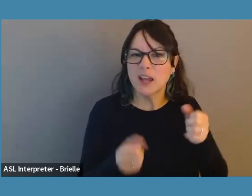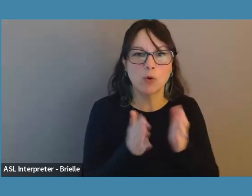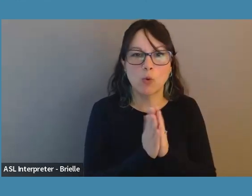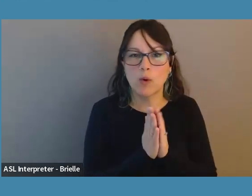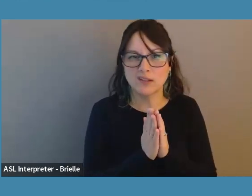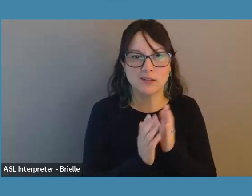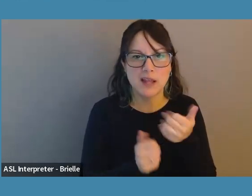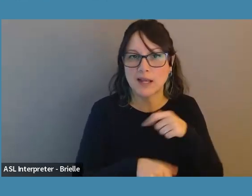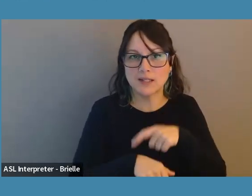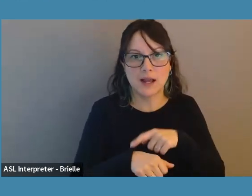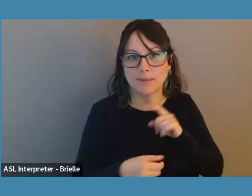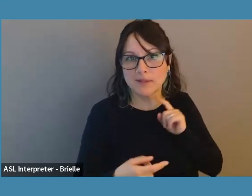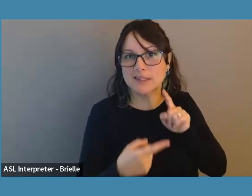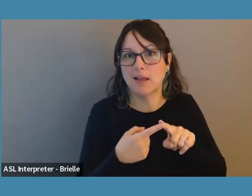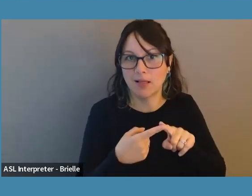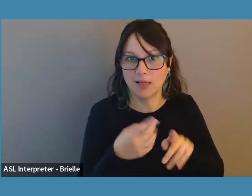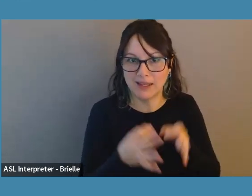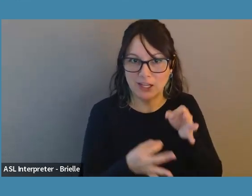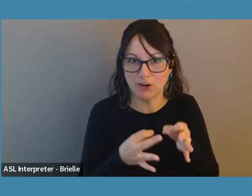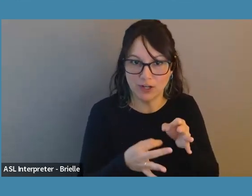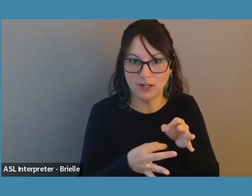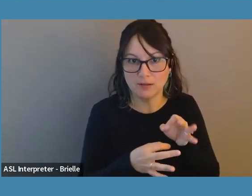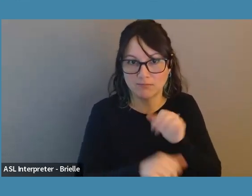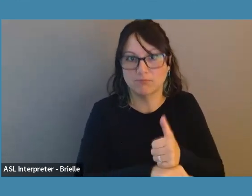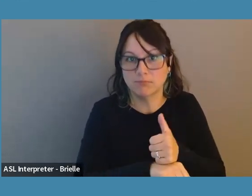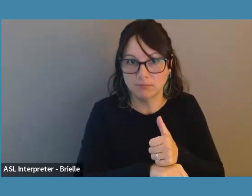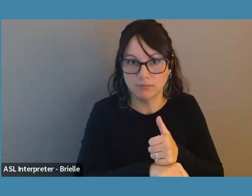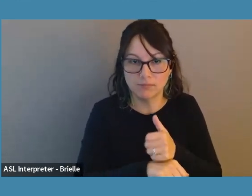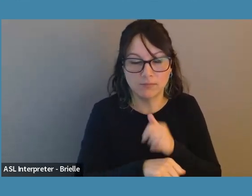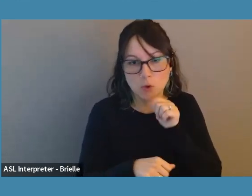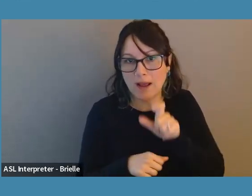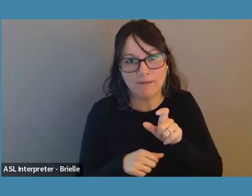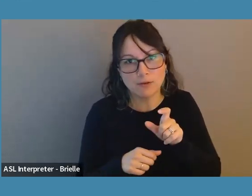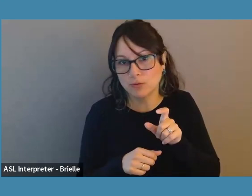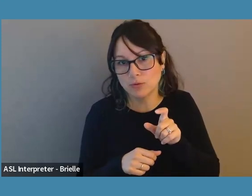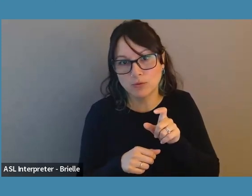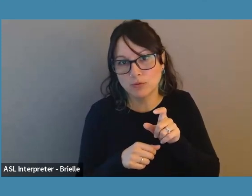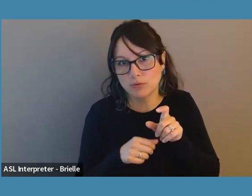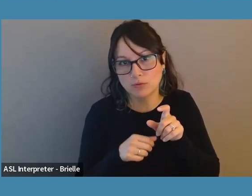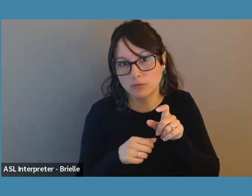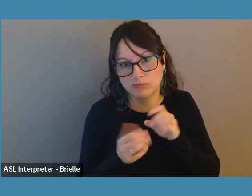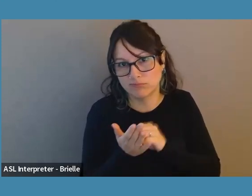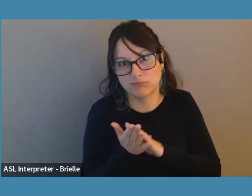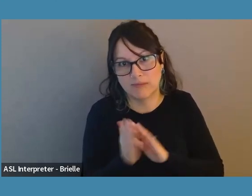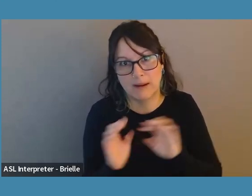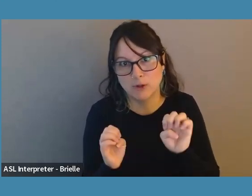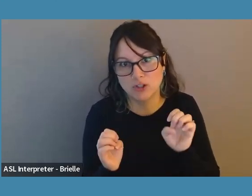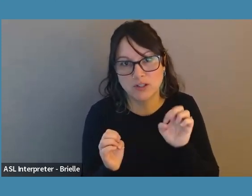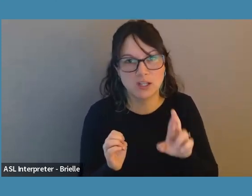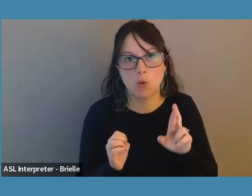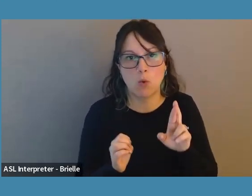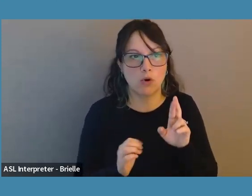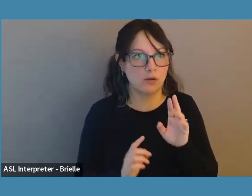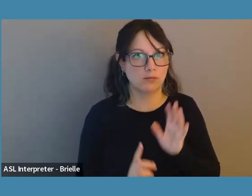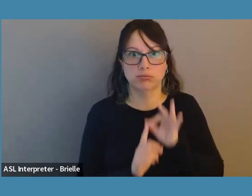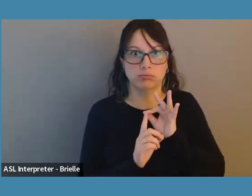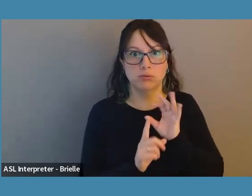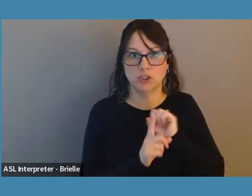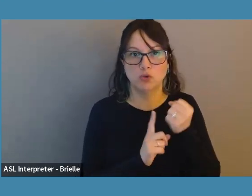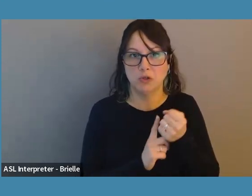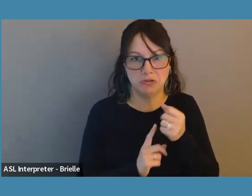until the hearing is scheduled without having to, talk about any sort of emergency or exceptional